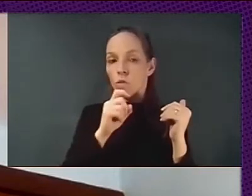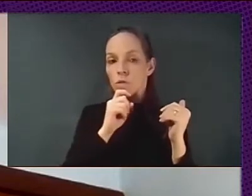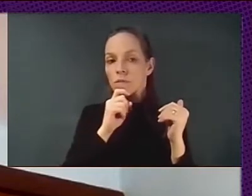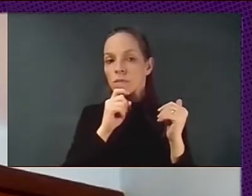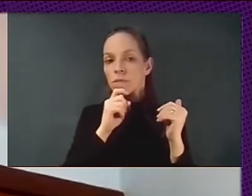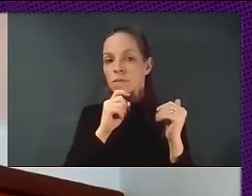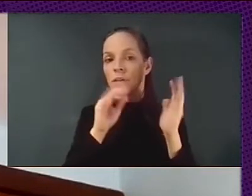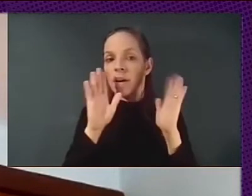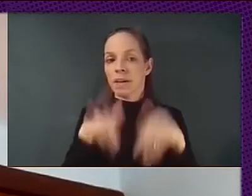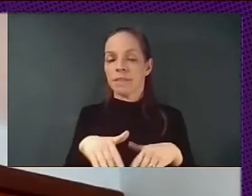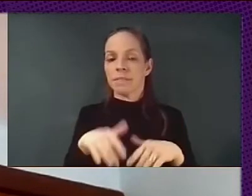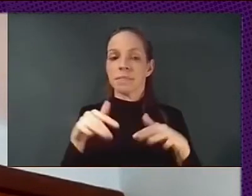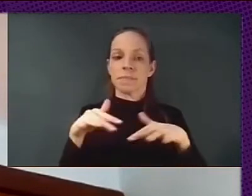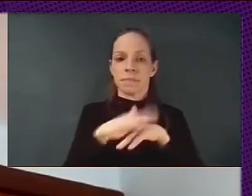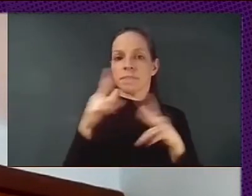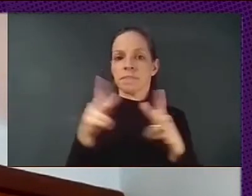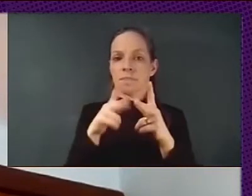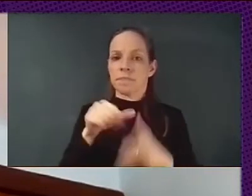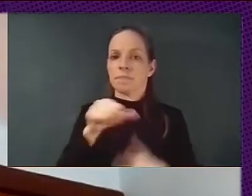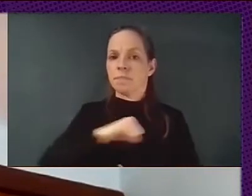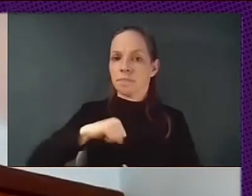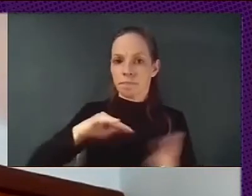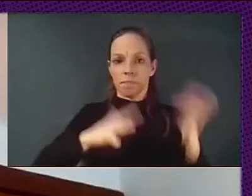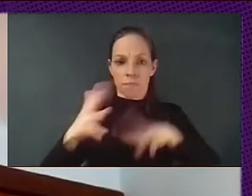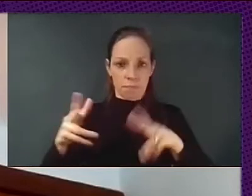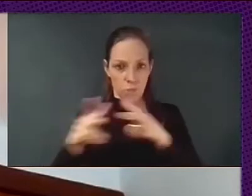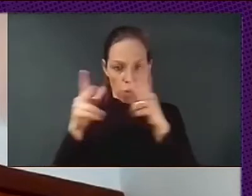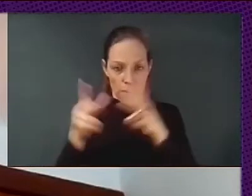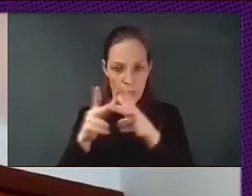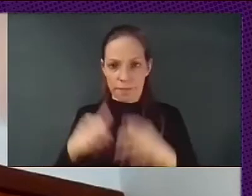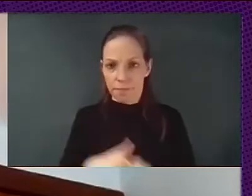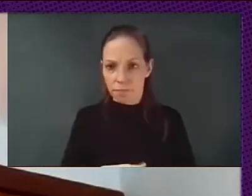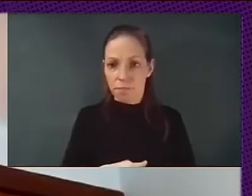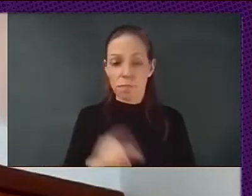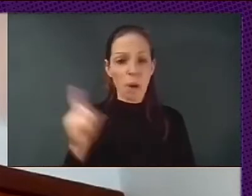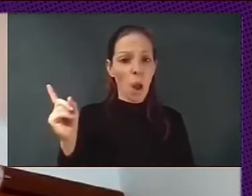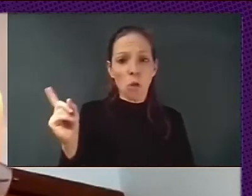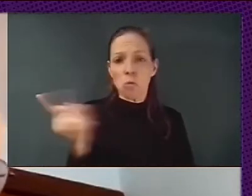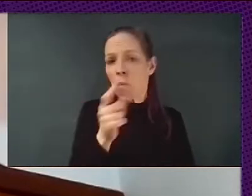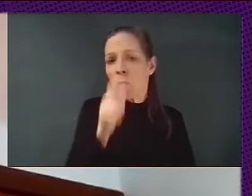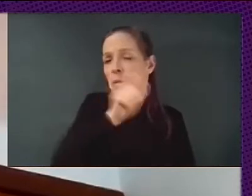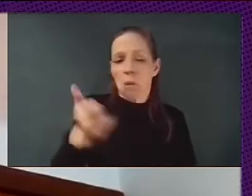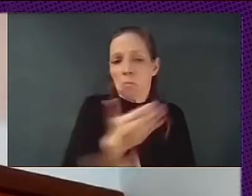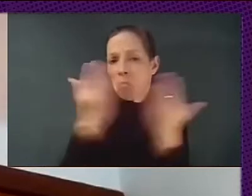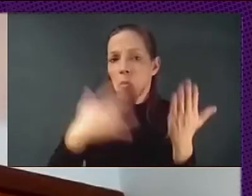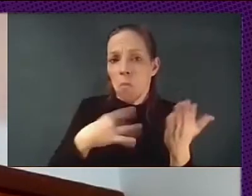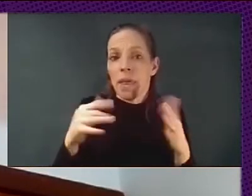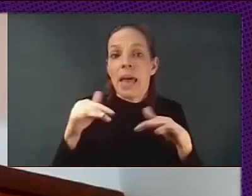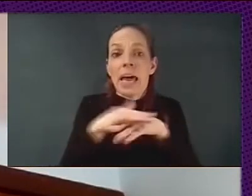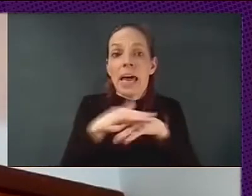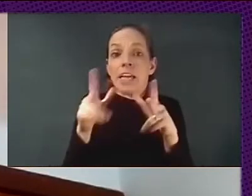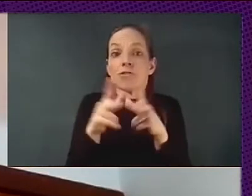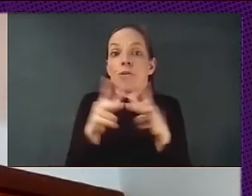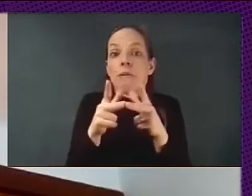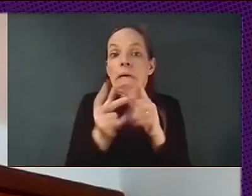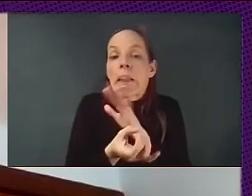little Fediverse social network, and that makes it harder for anybody to impose, say, ads on people, because why would